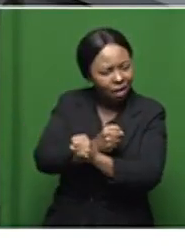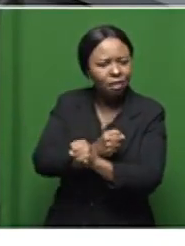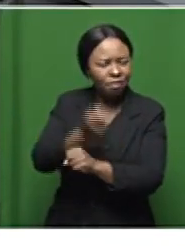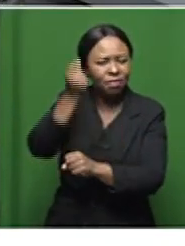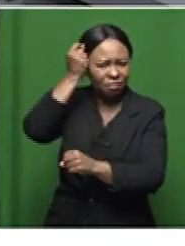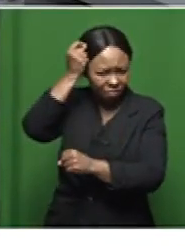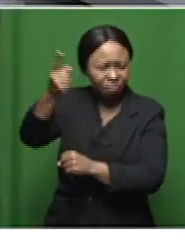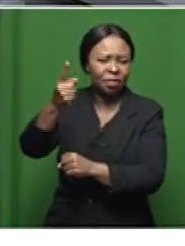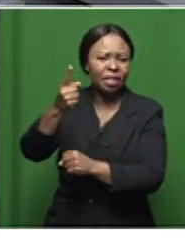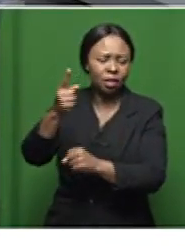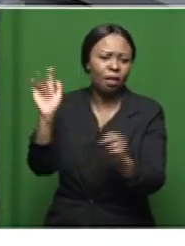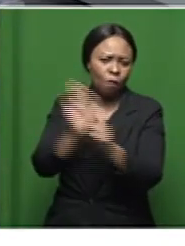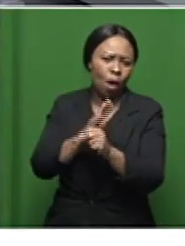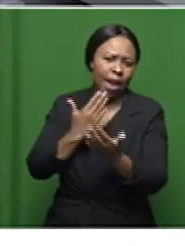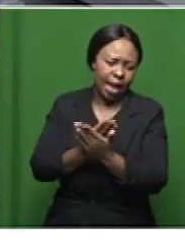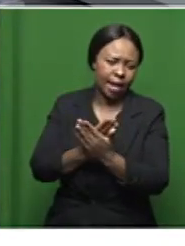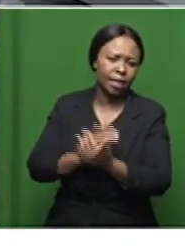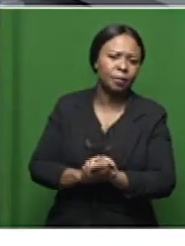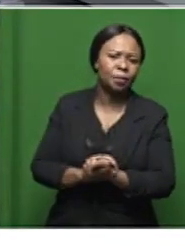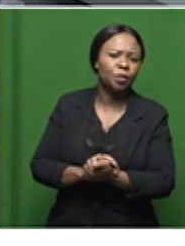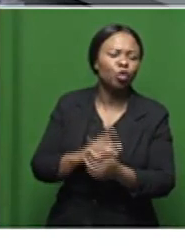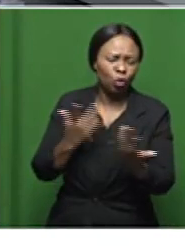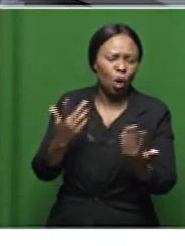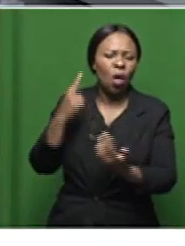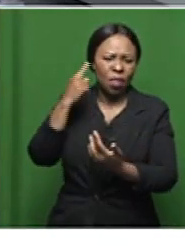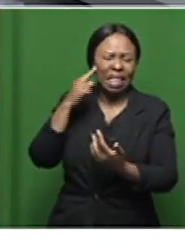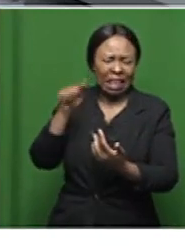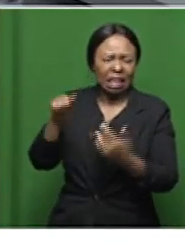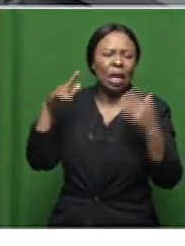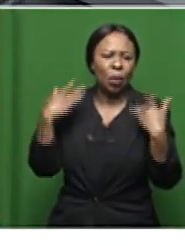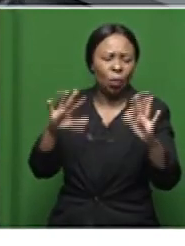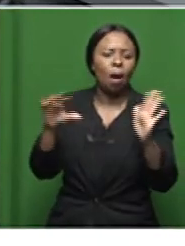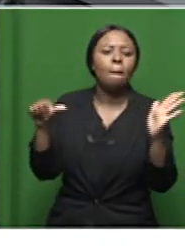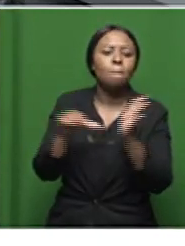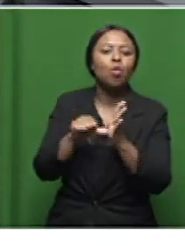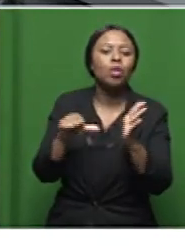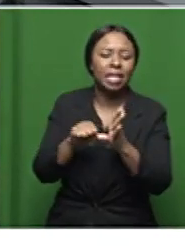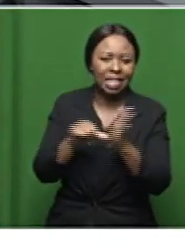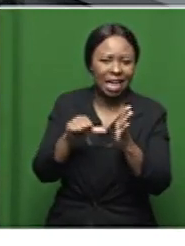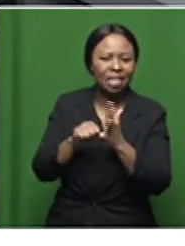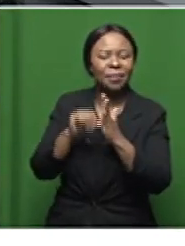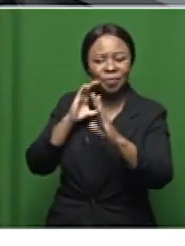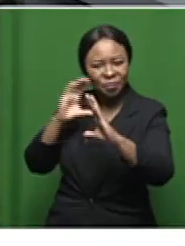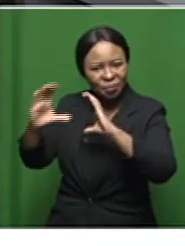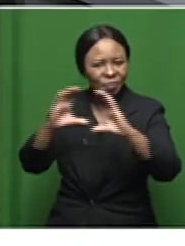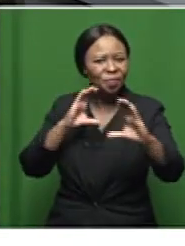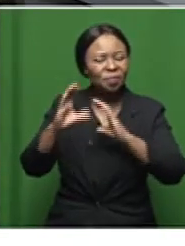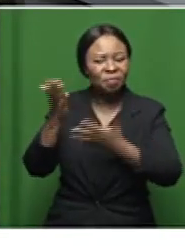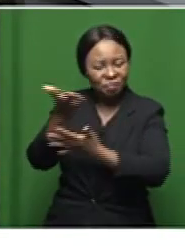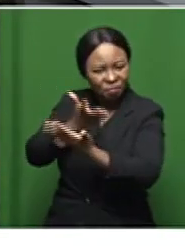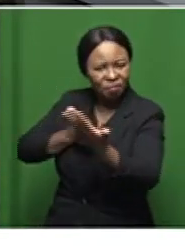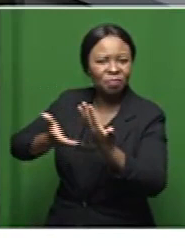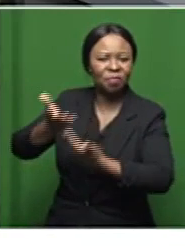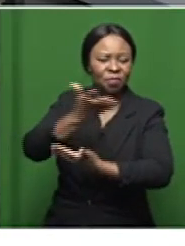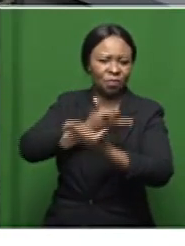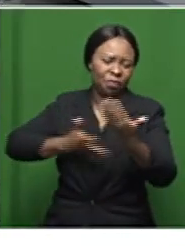they can understand it. But I think it's absolutely of paramount importance to make sure that we have those conversations. And to your point to